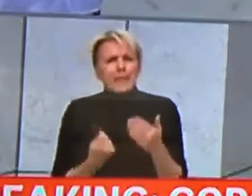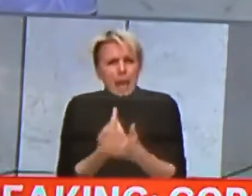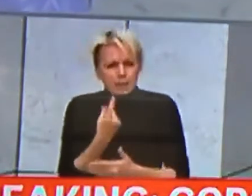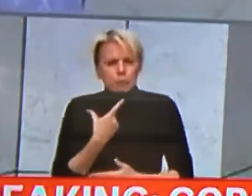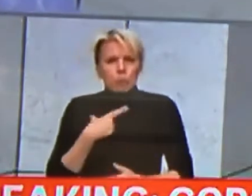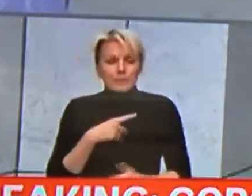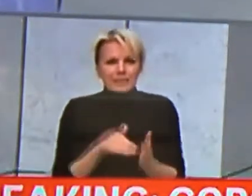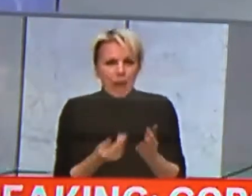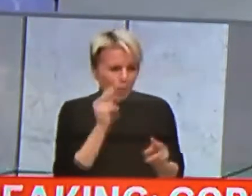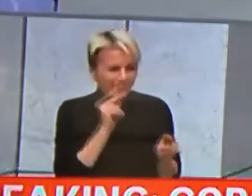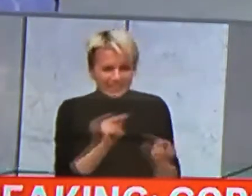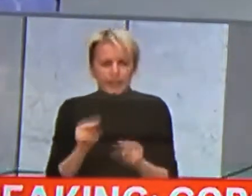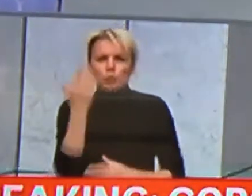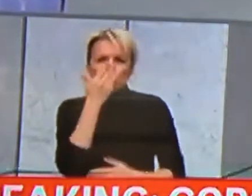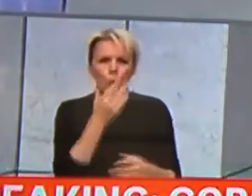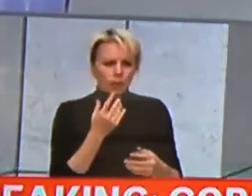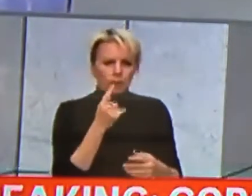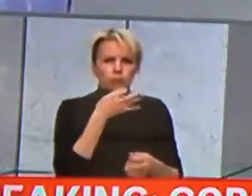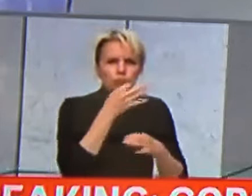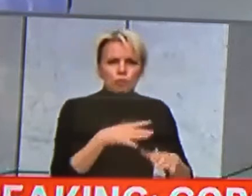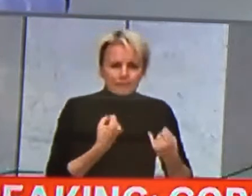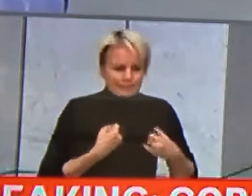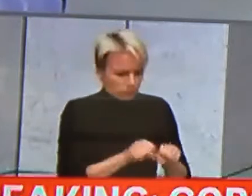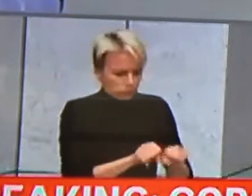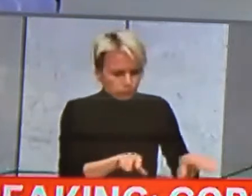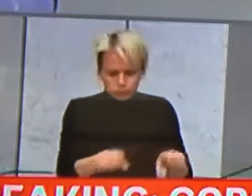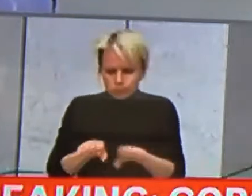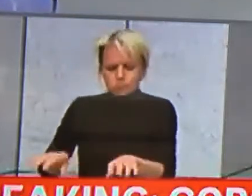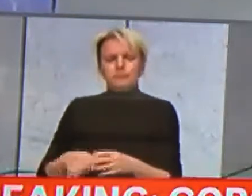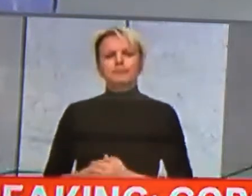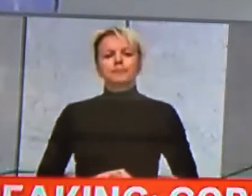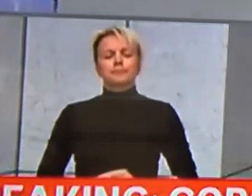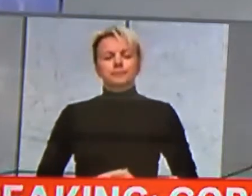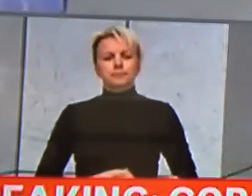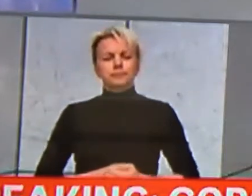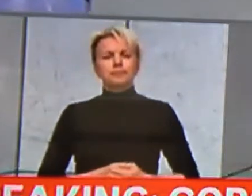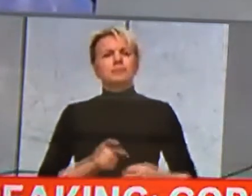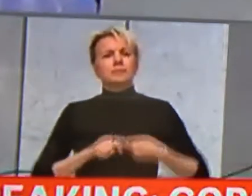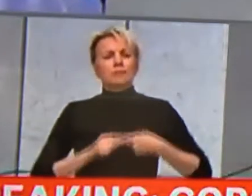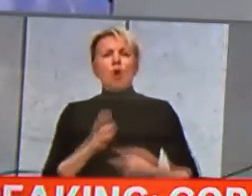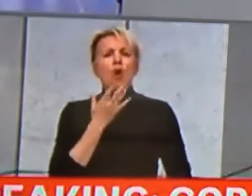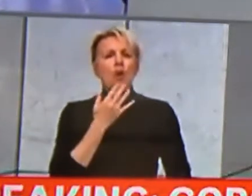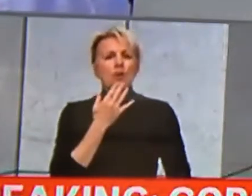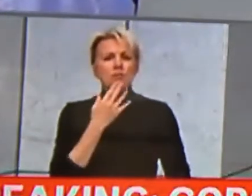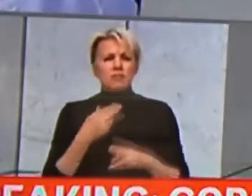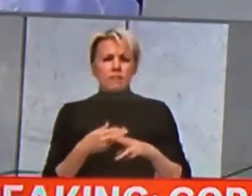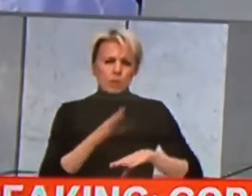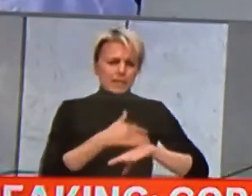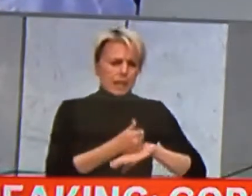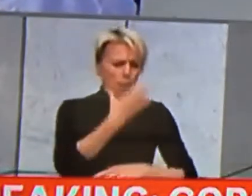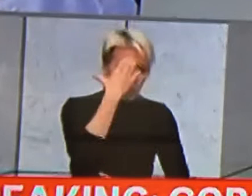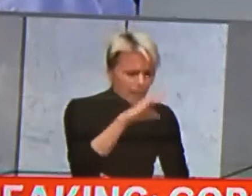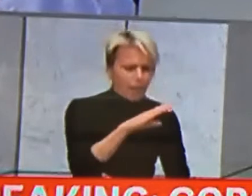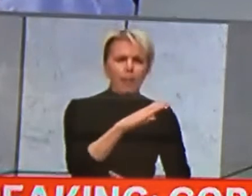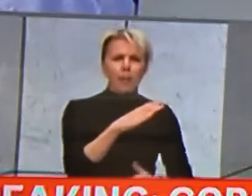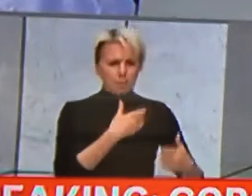on in schools we've seen as well? First of all, in terms of the cost of the accommodation and all those sorts of arrangements are being